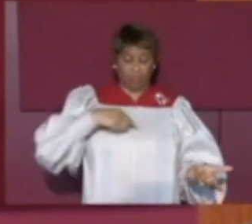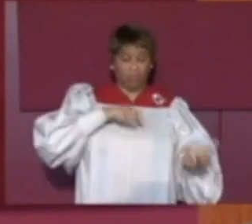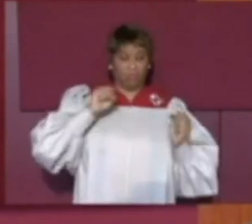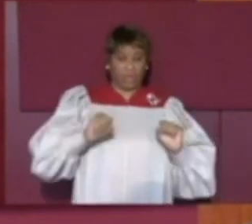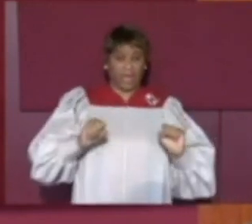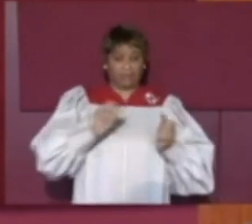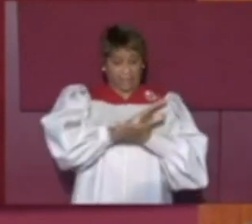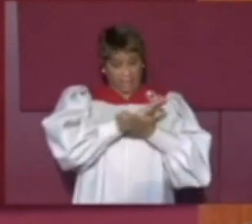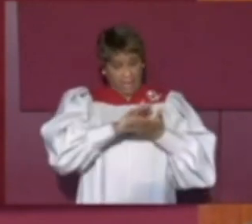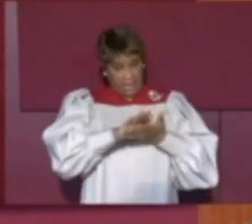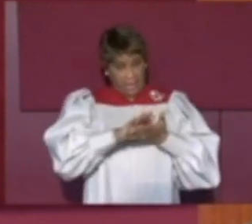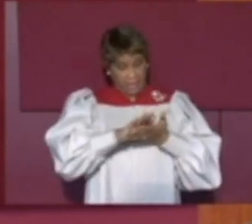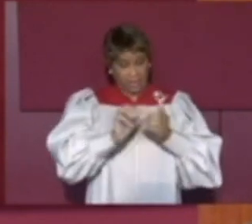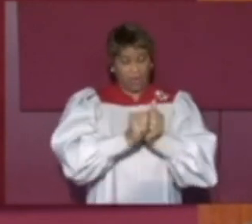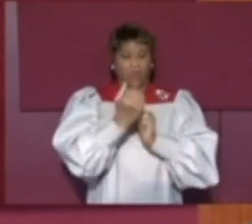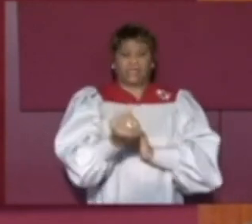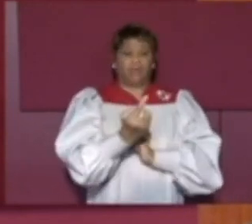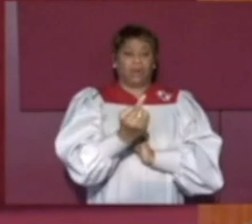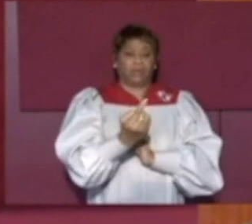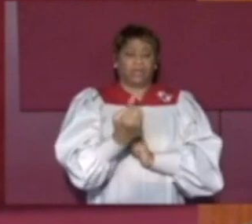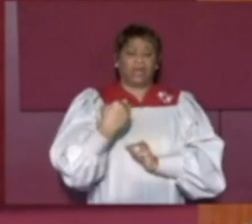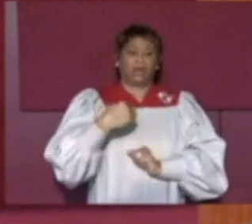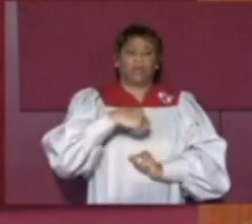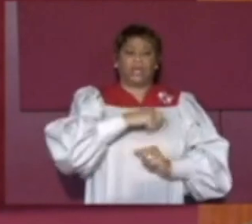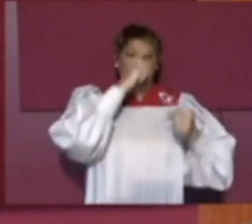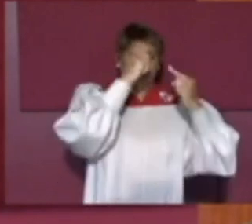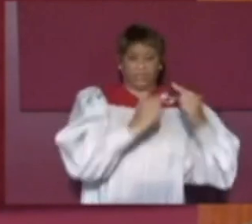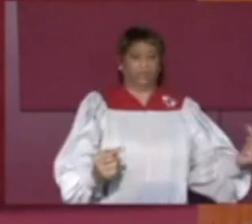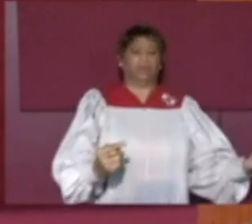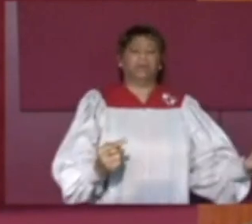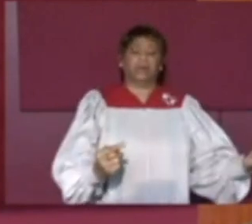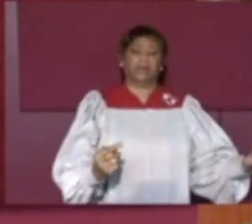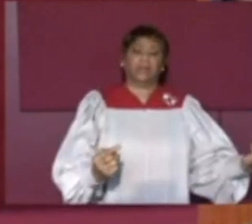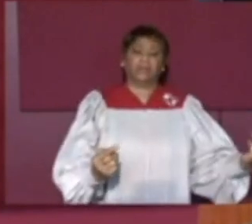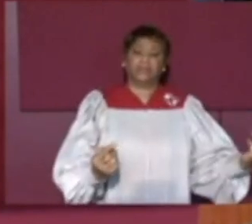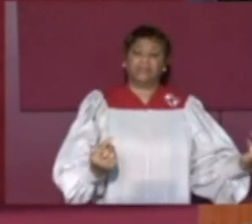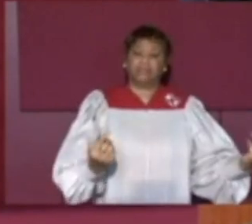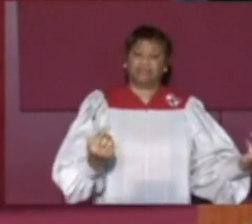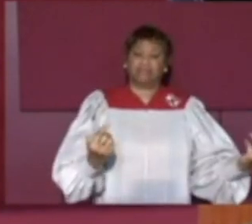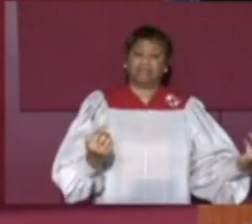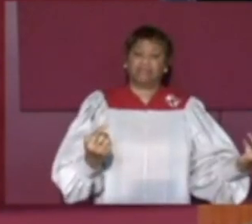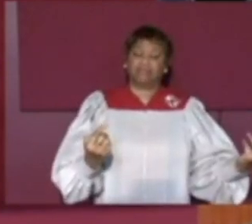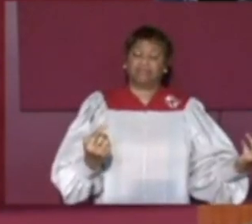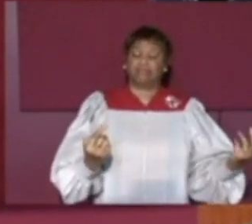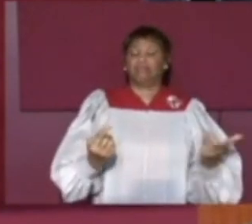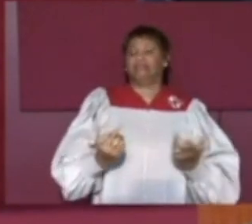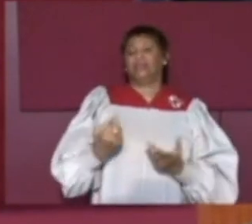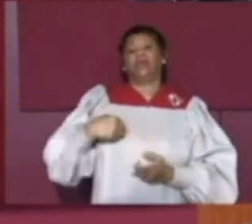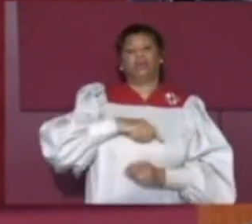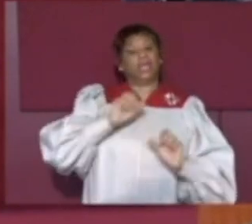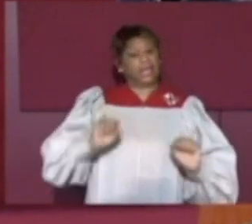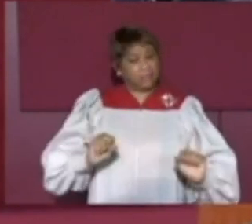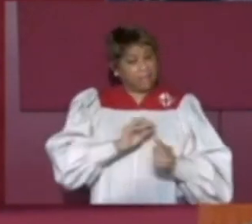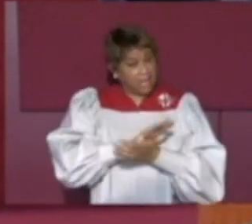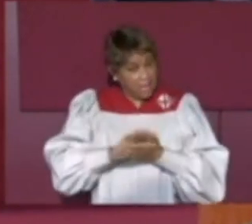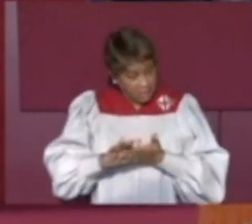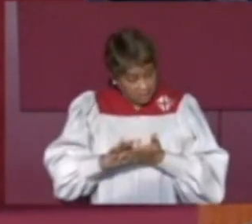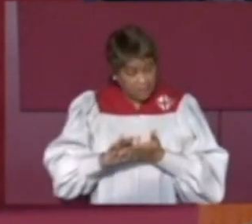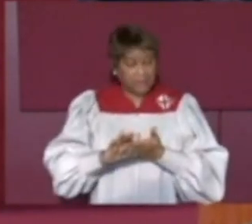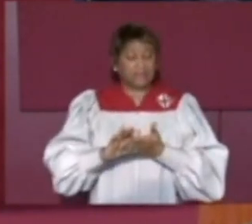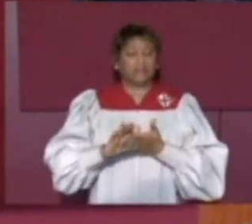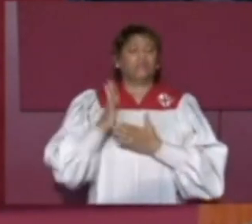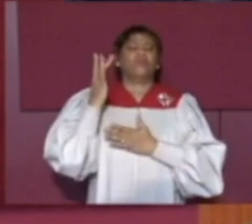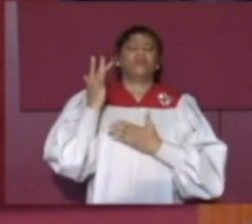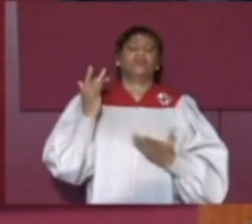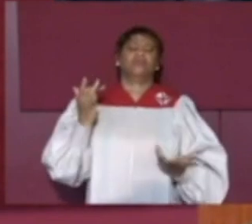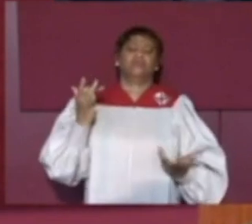We can be kind with someone we don't agree with. We can be kind, by the way, we can be kind